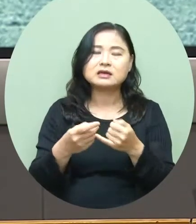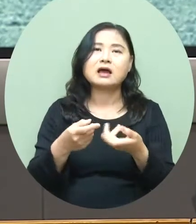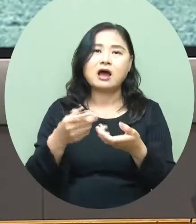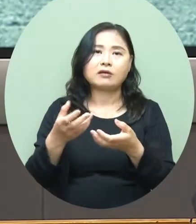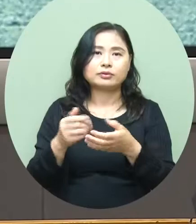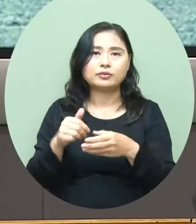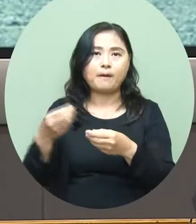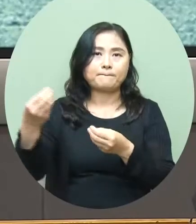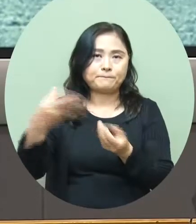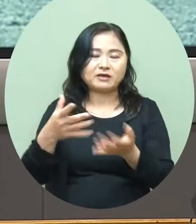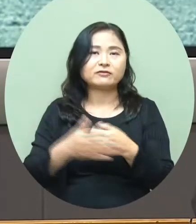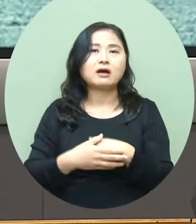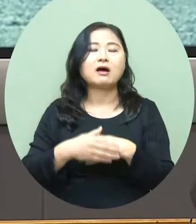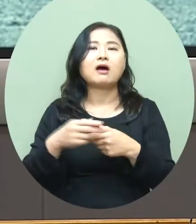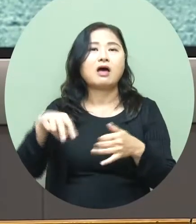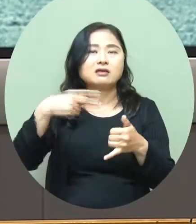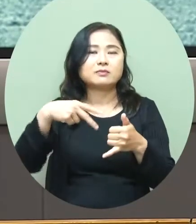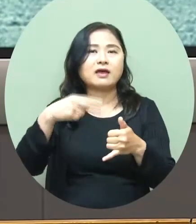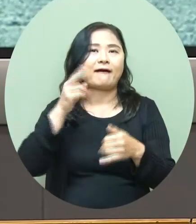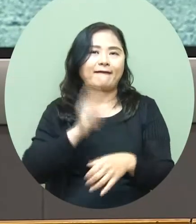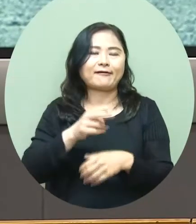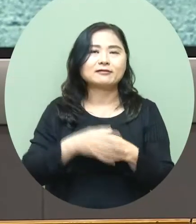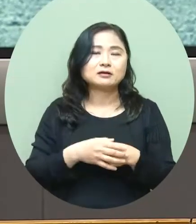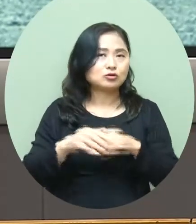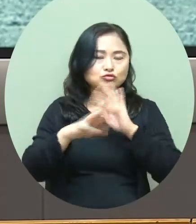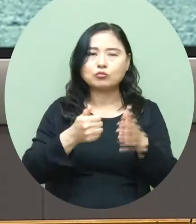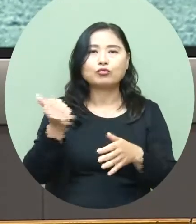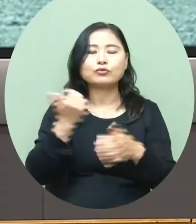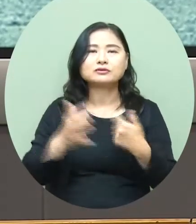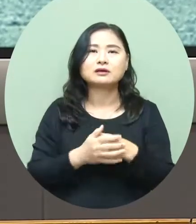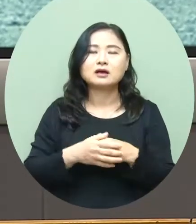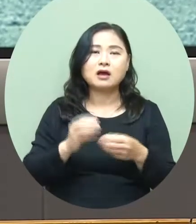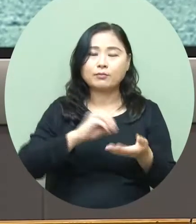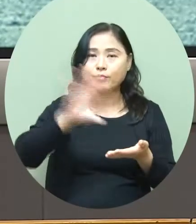and their phone number so they could get isolation, quarantine order.